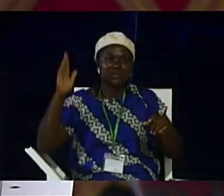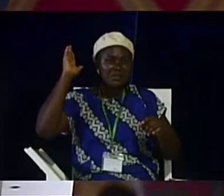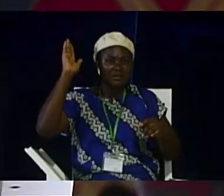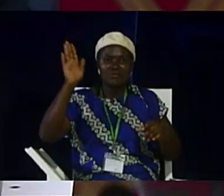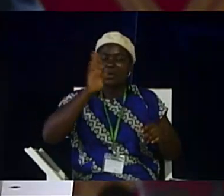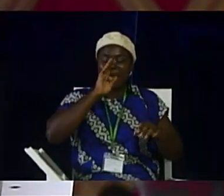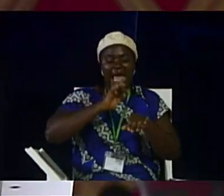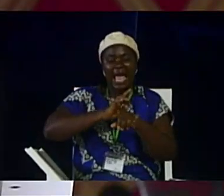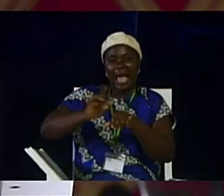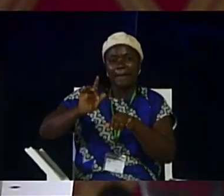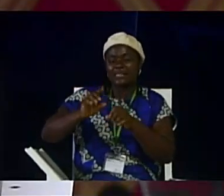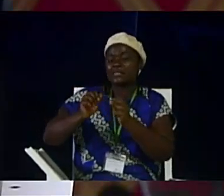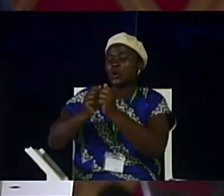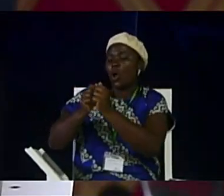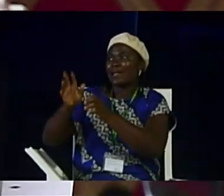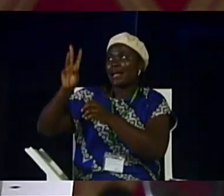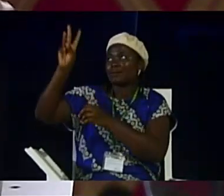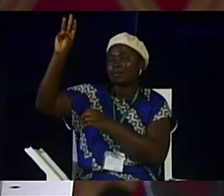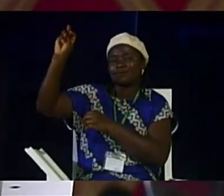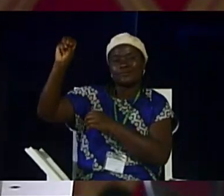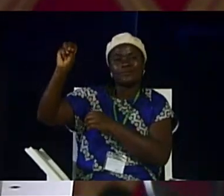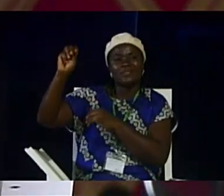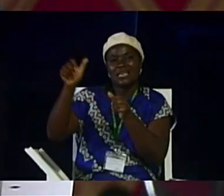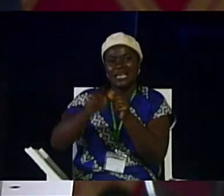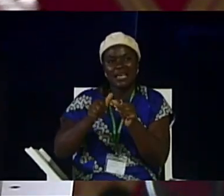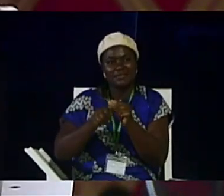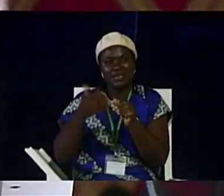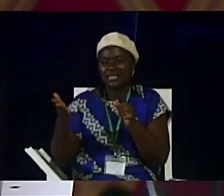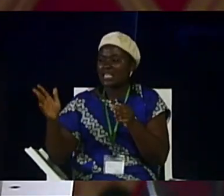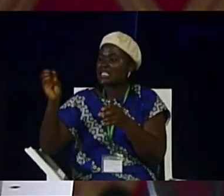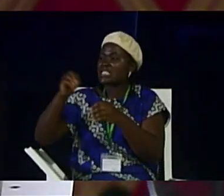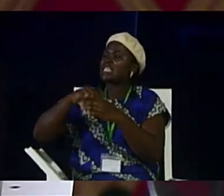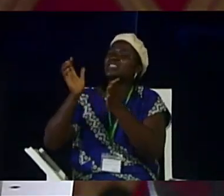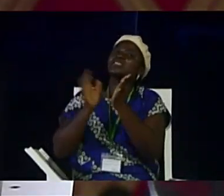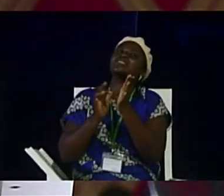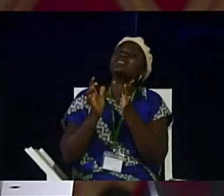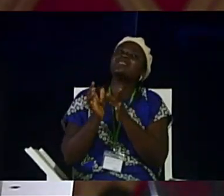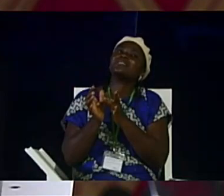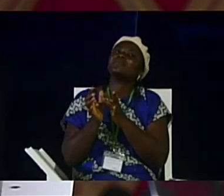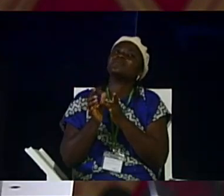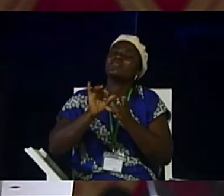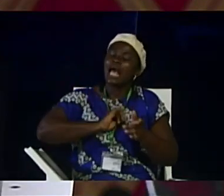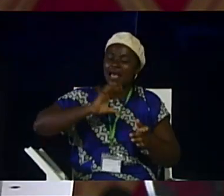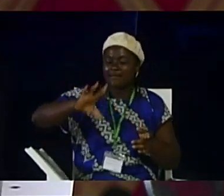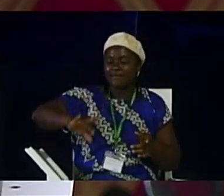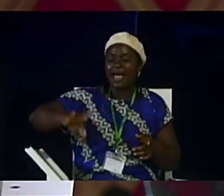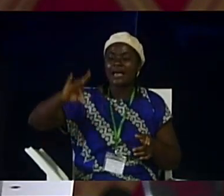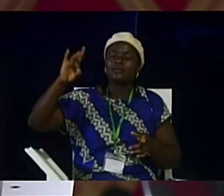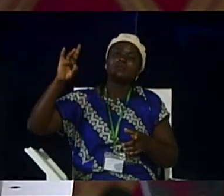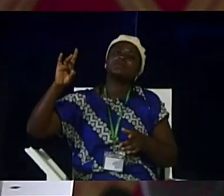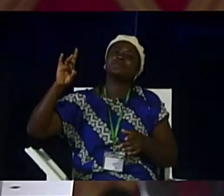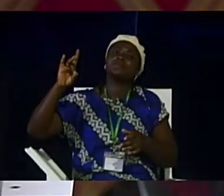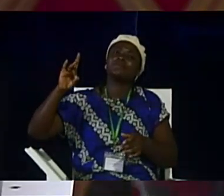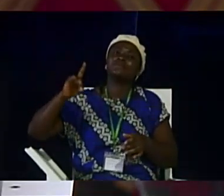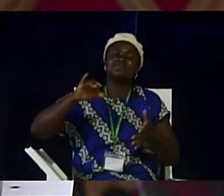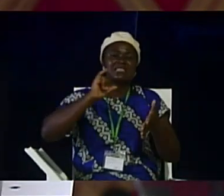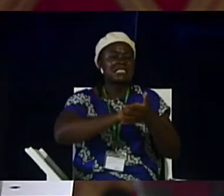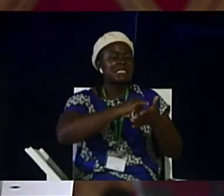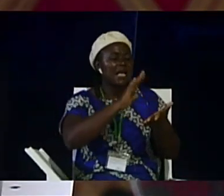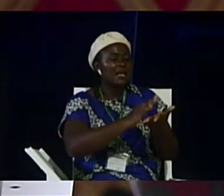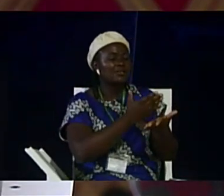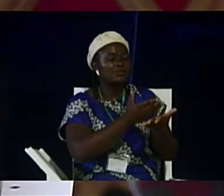empty without him. Everything in Jesus I find." That song